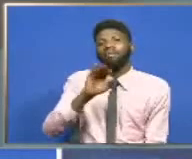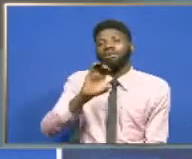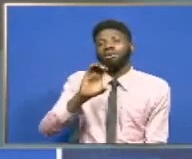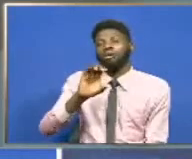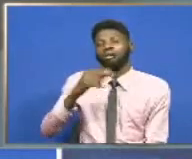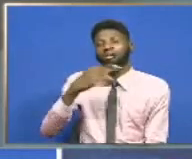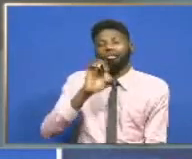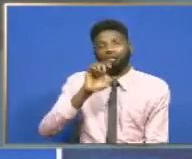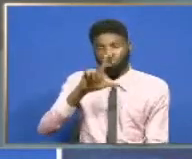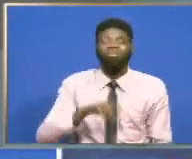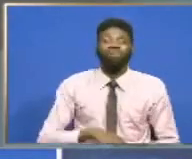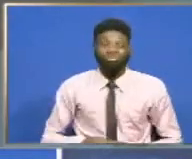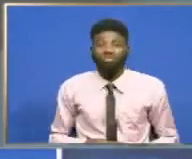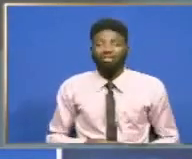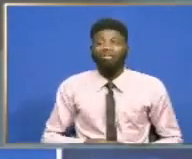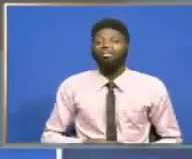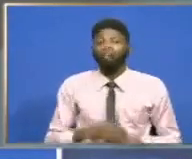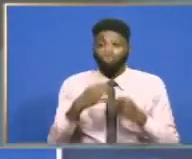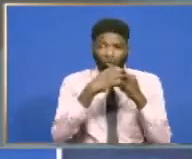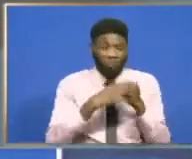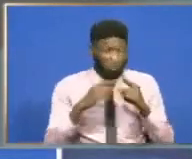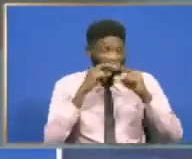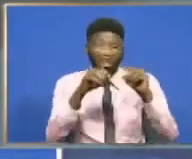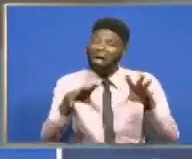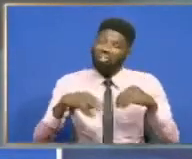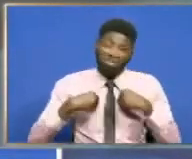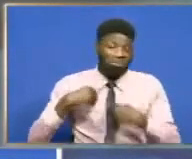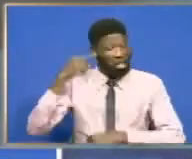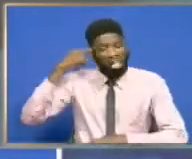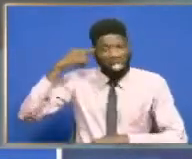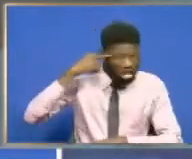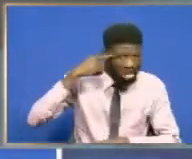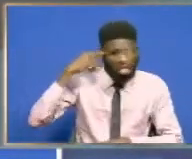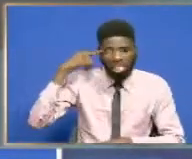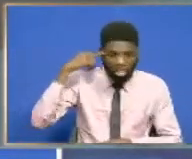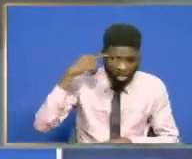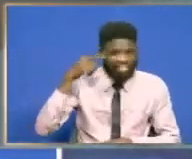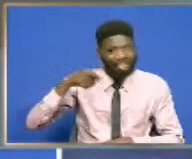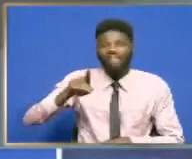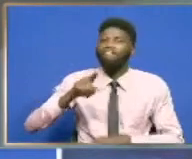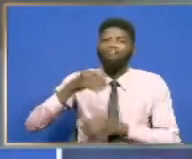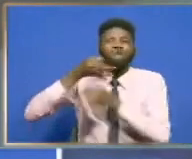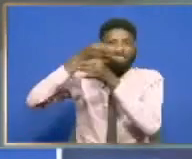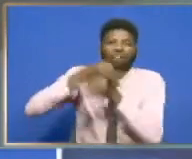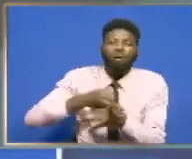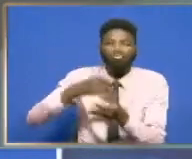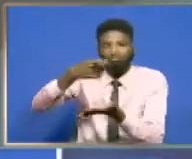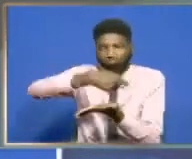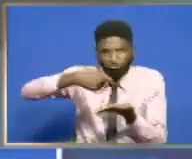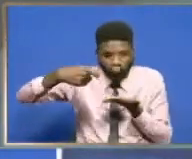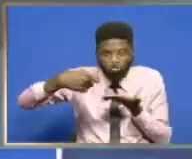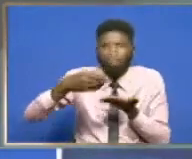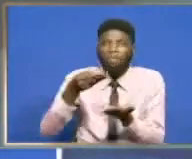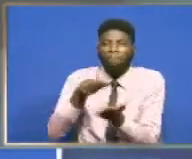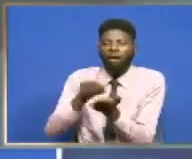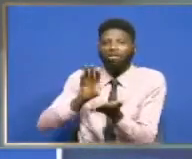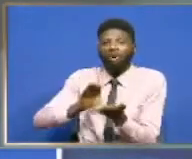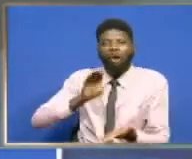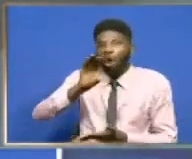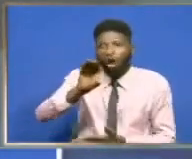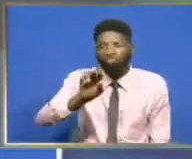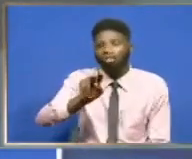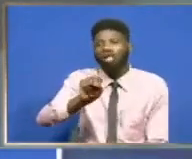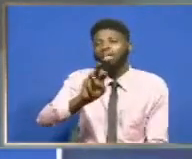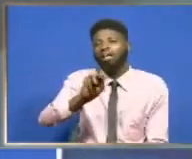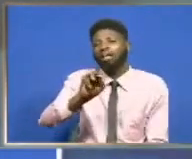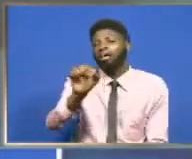will not be intimidated through the ouster scheme to append his signature and release funds to the Nairobi Metropolitan